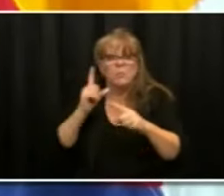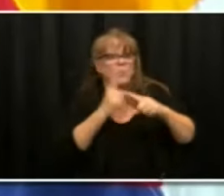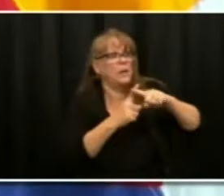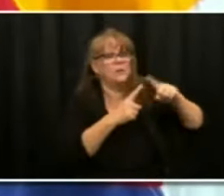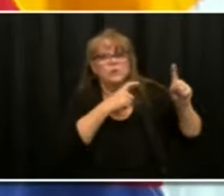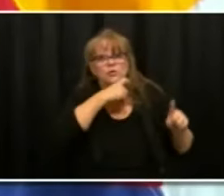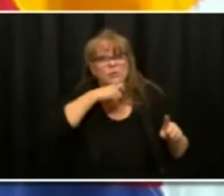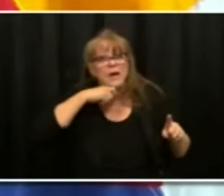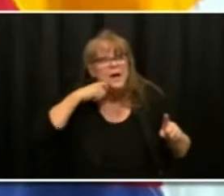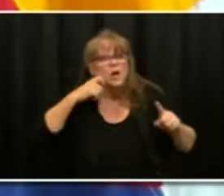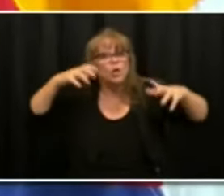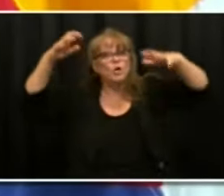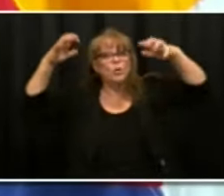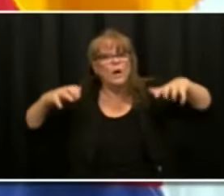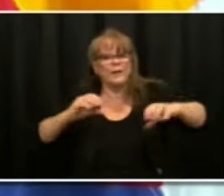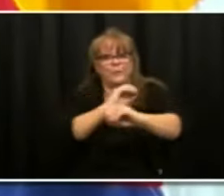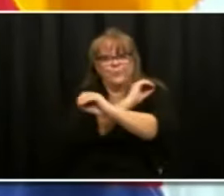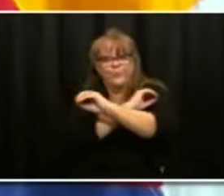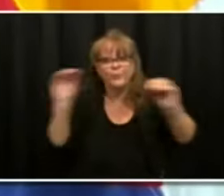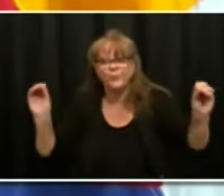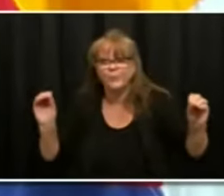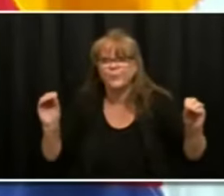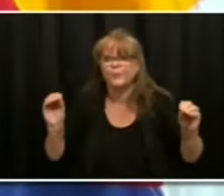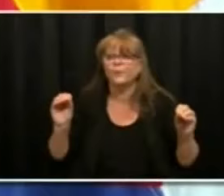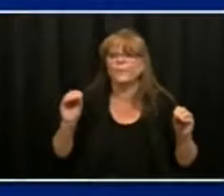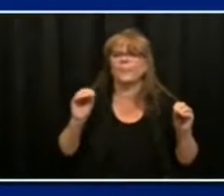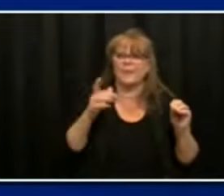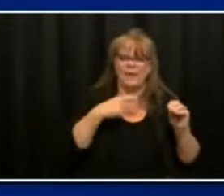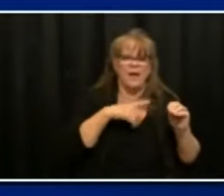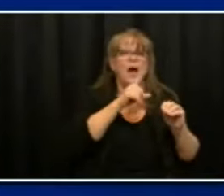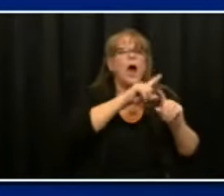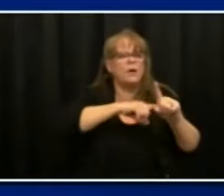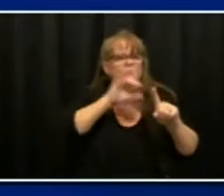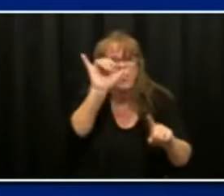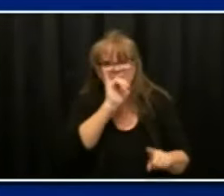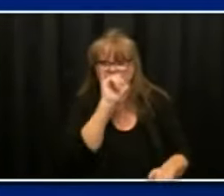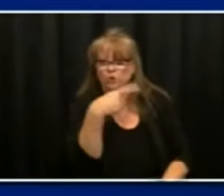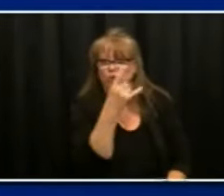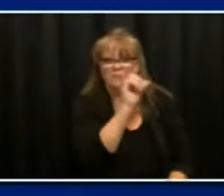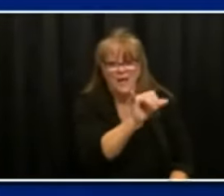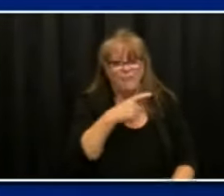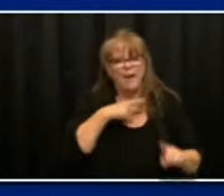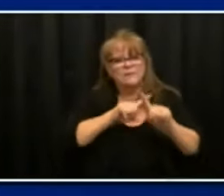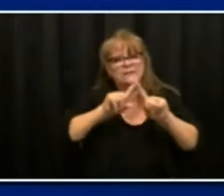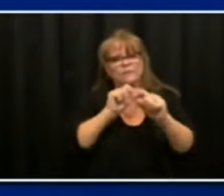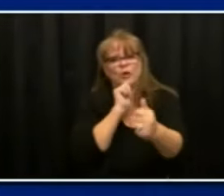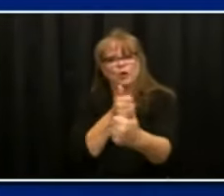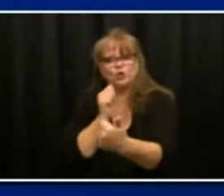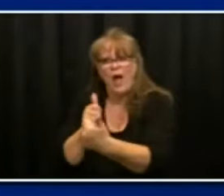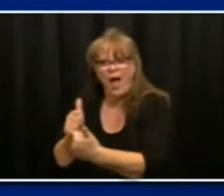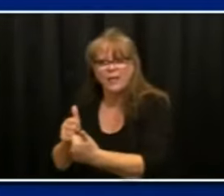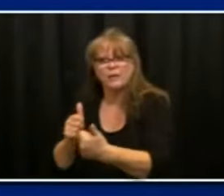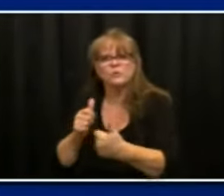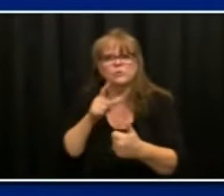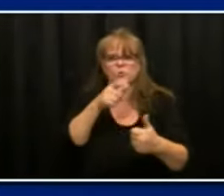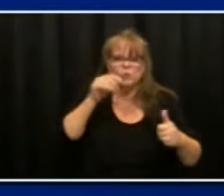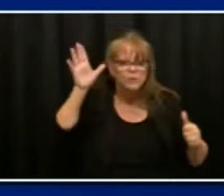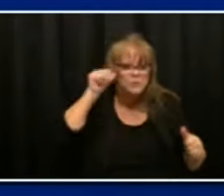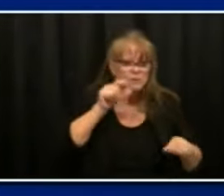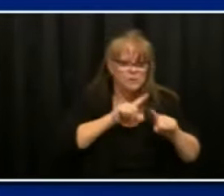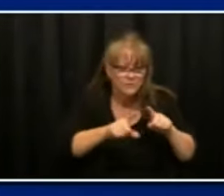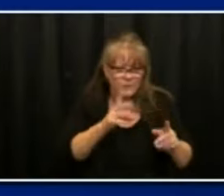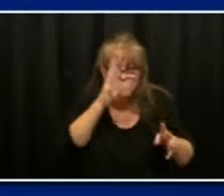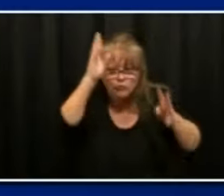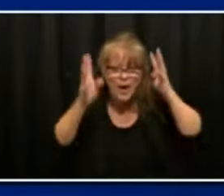faces. Yet people throughout agriculture continue to grow, harvest, pack, and move food all across the state to